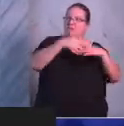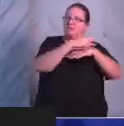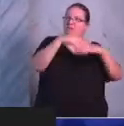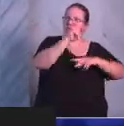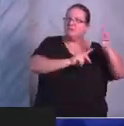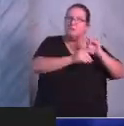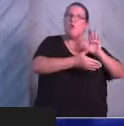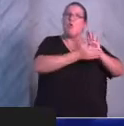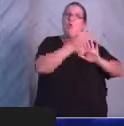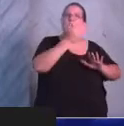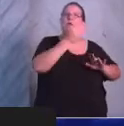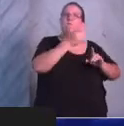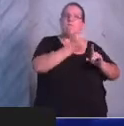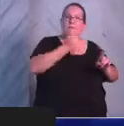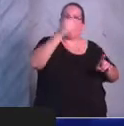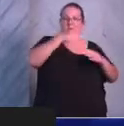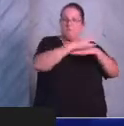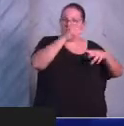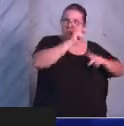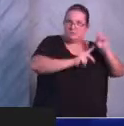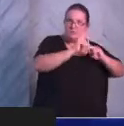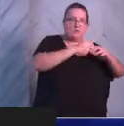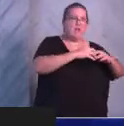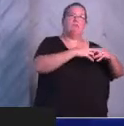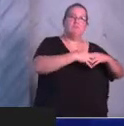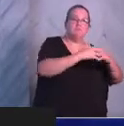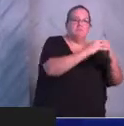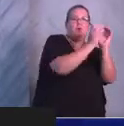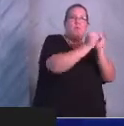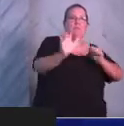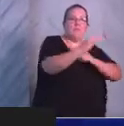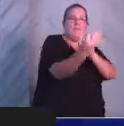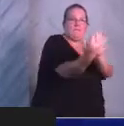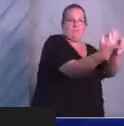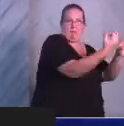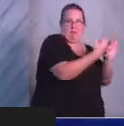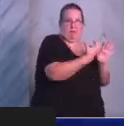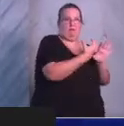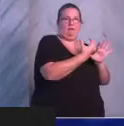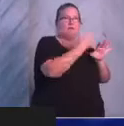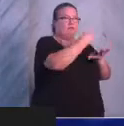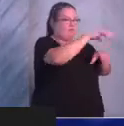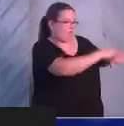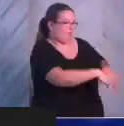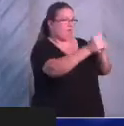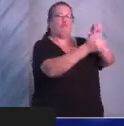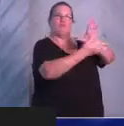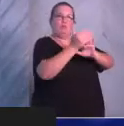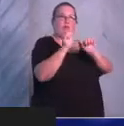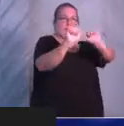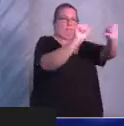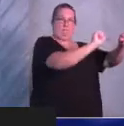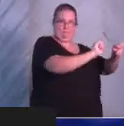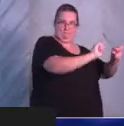run by Indigenous peoples, and that were developed and constructed with Indigenous peoples' input so that they could take them over and run these